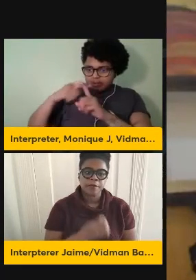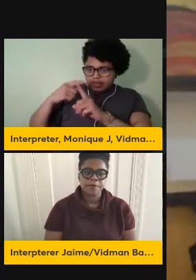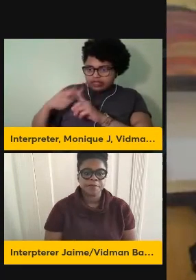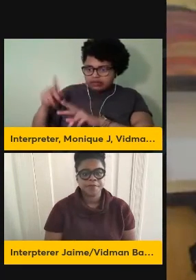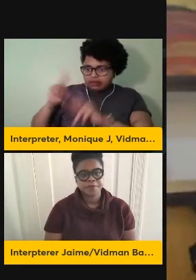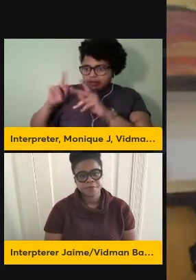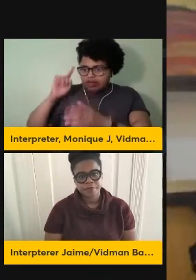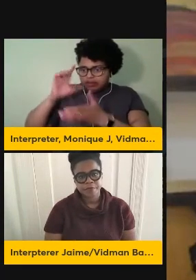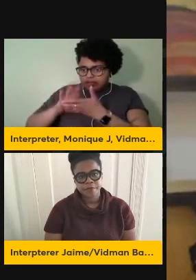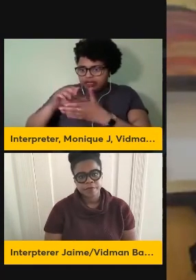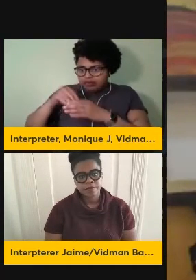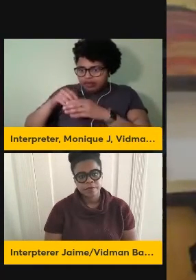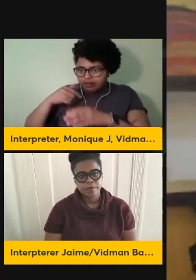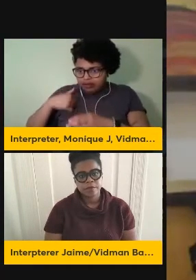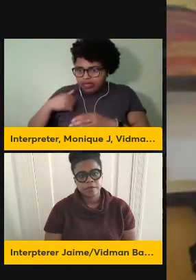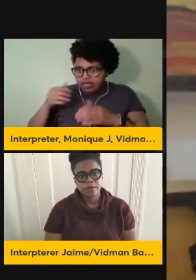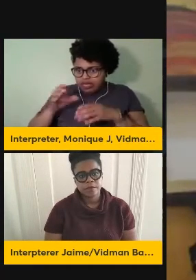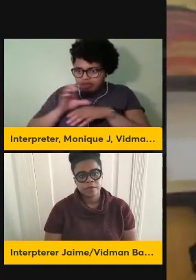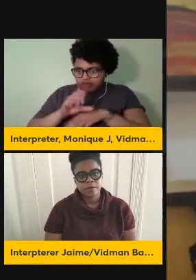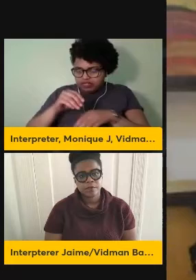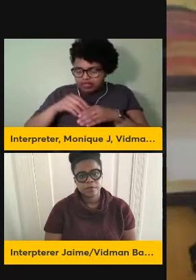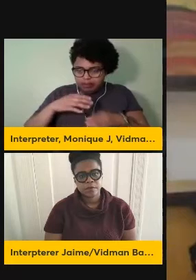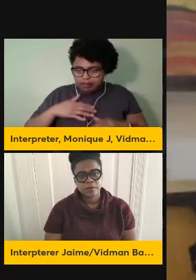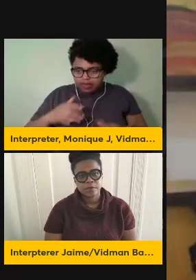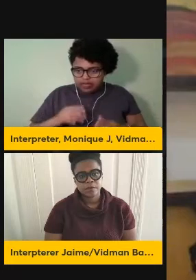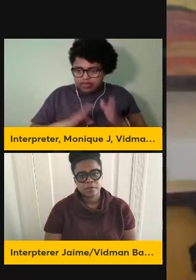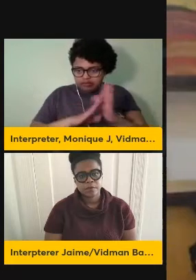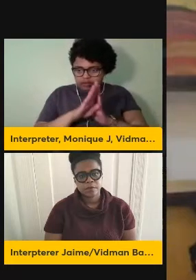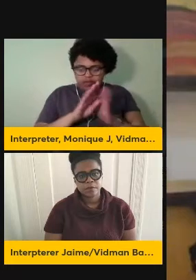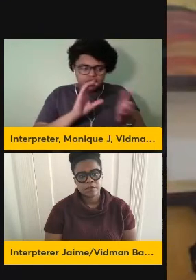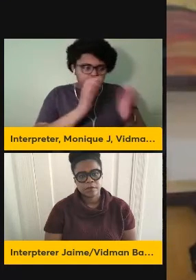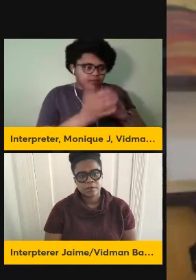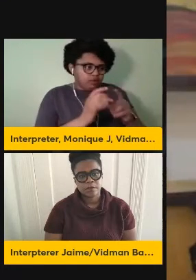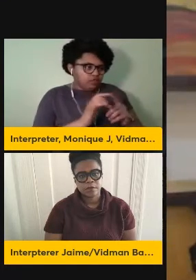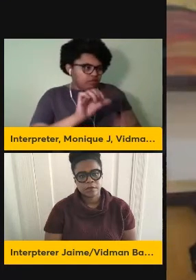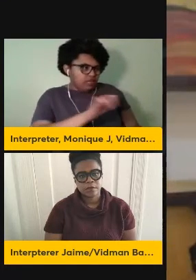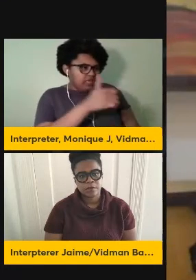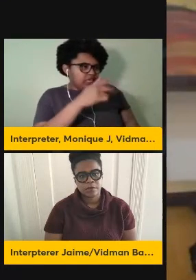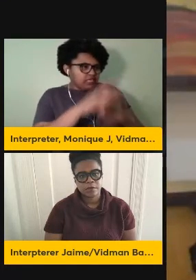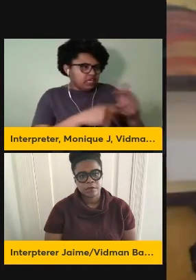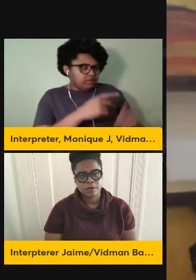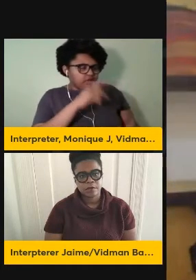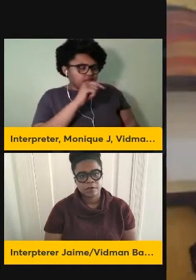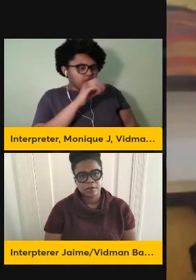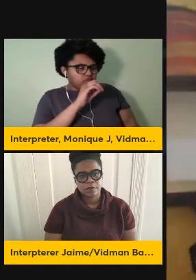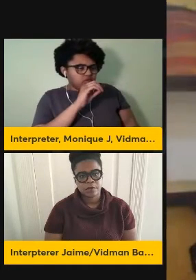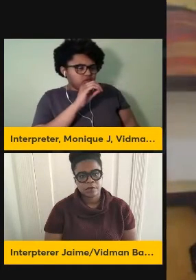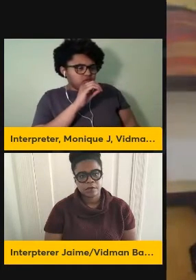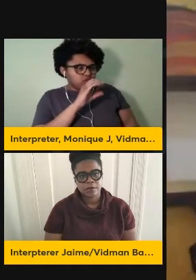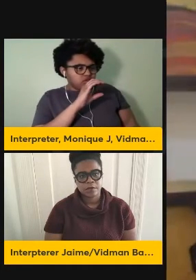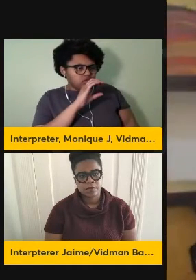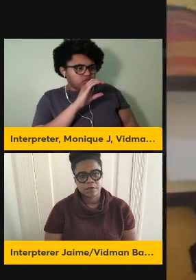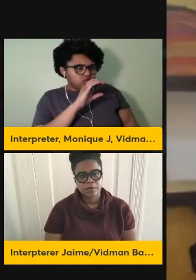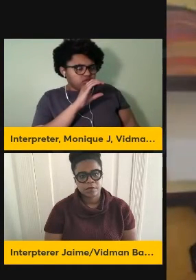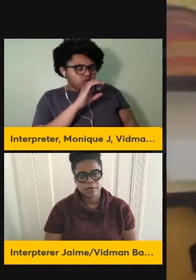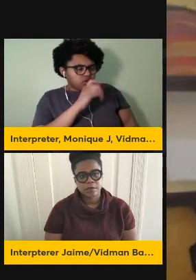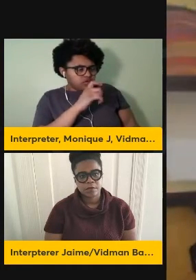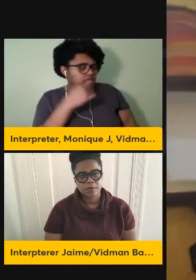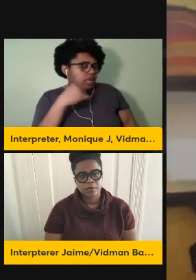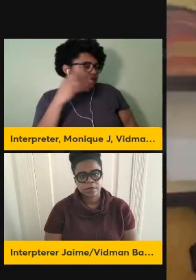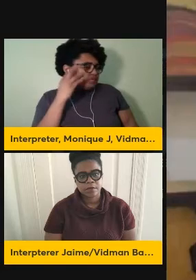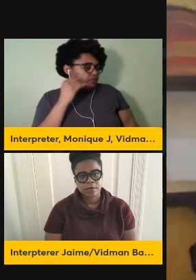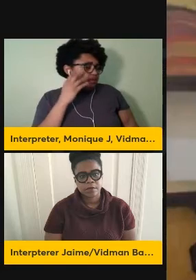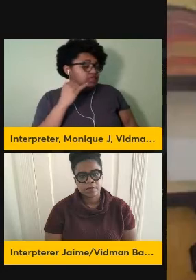in my development, rather than any kind of toxicity I encountered. And if you do that and